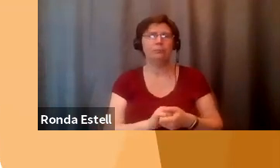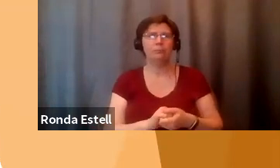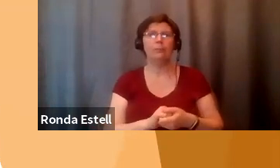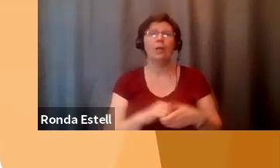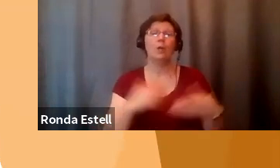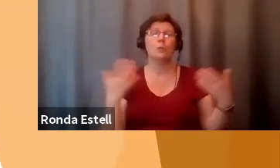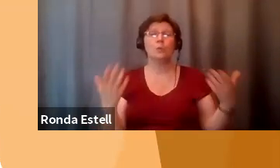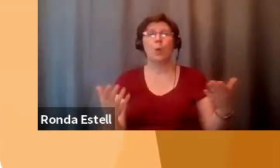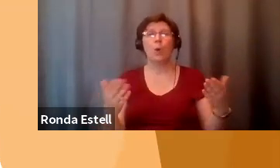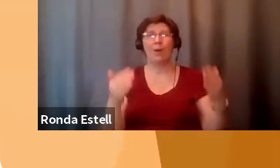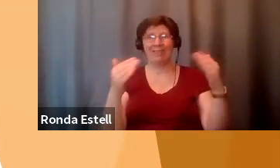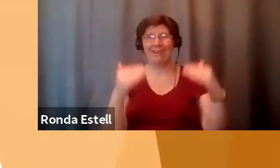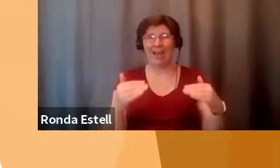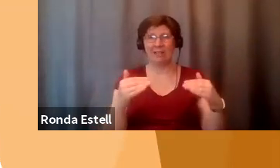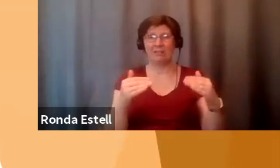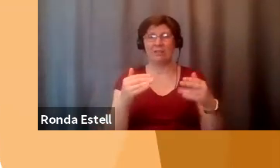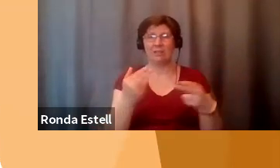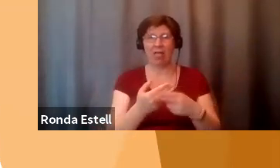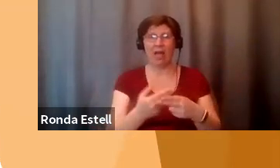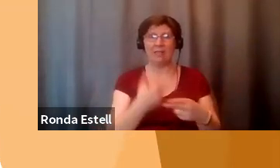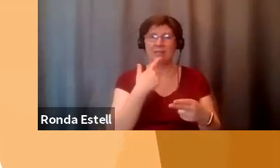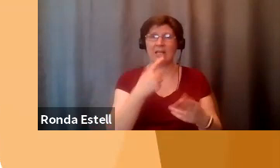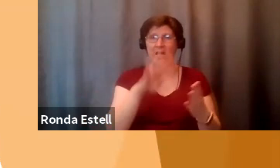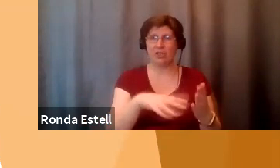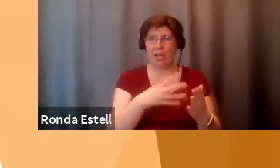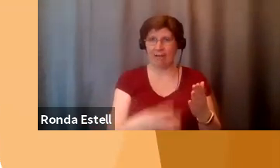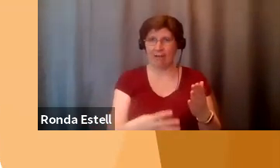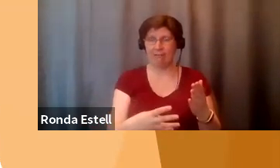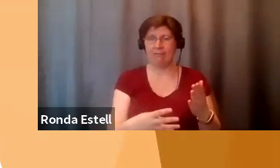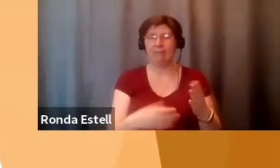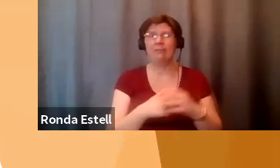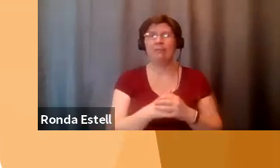So our next slide says agenda.